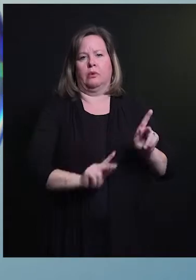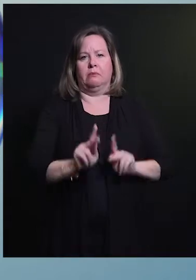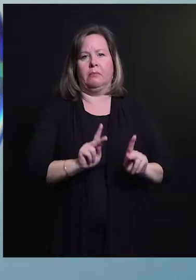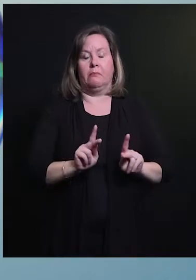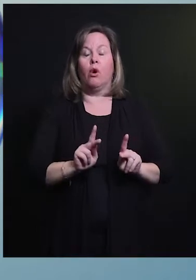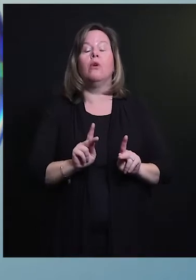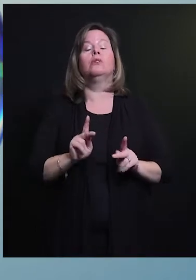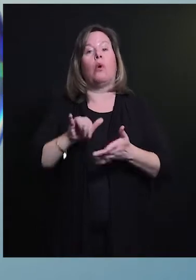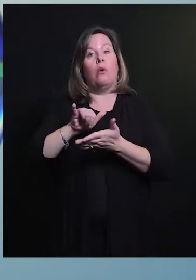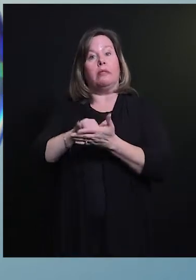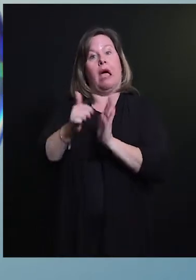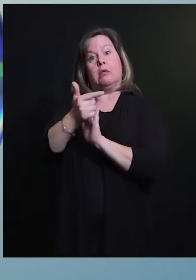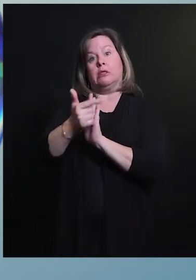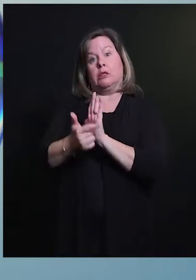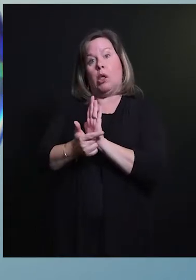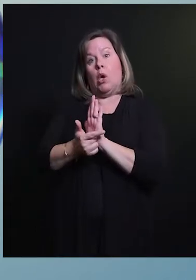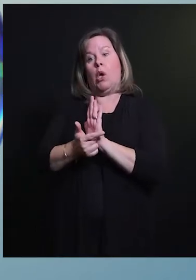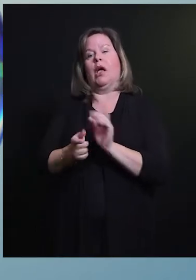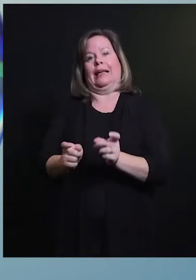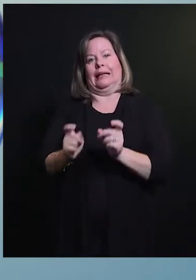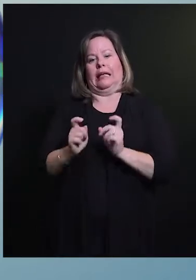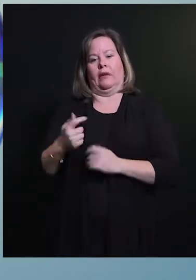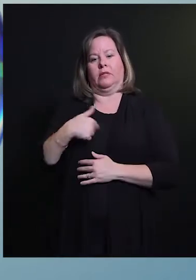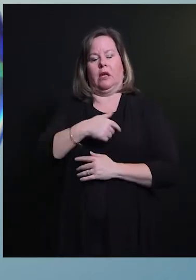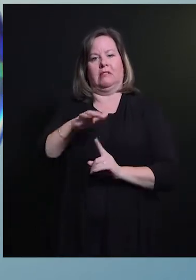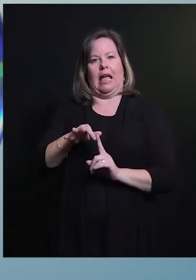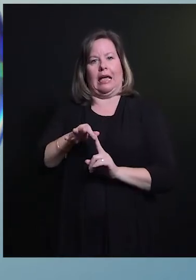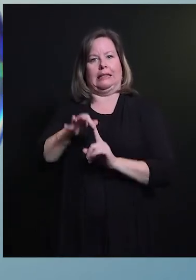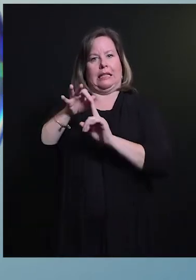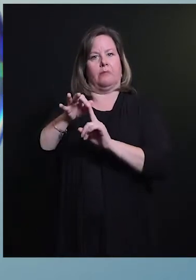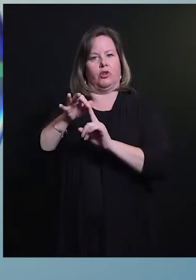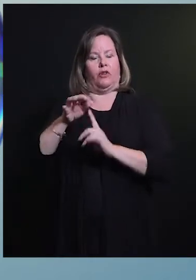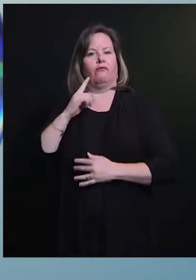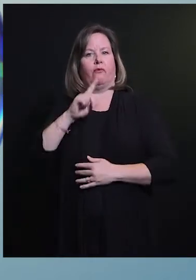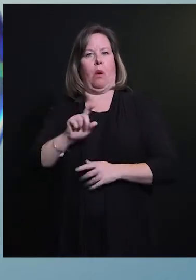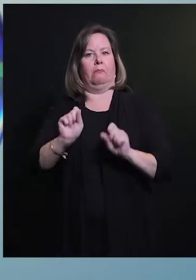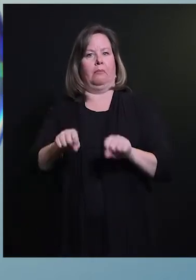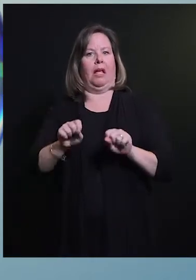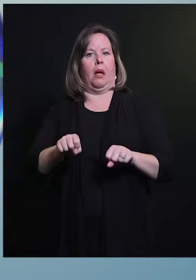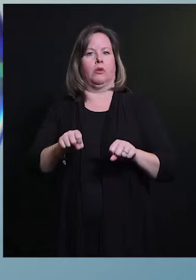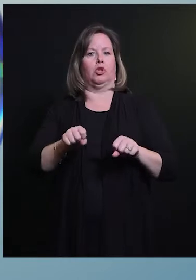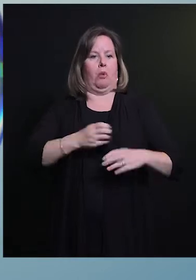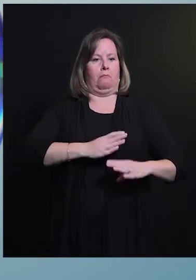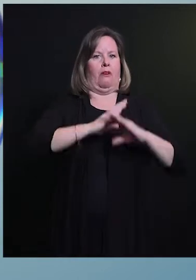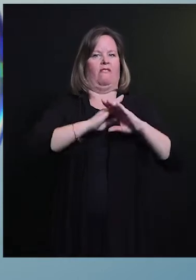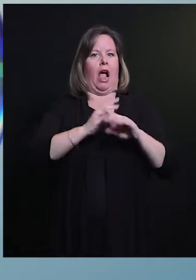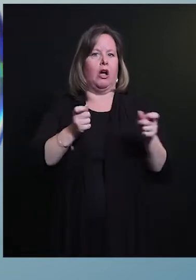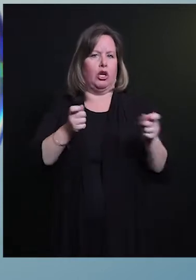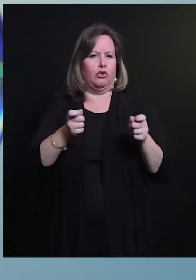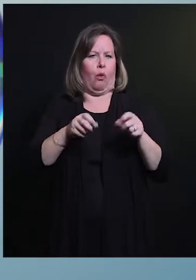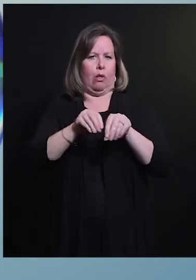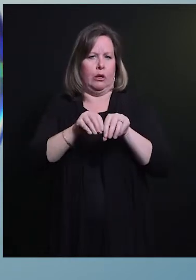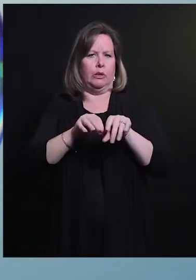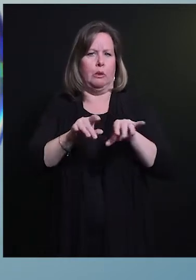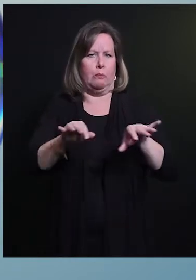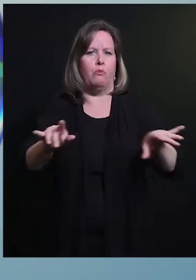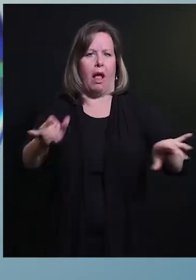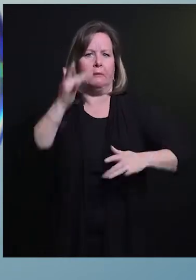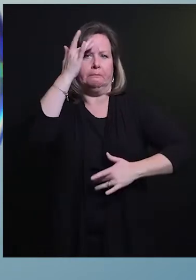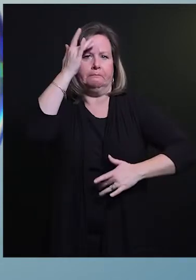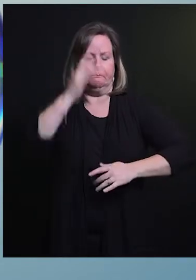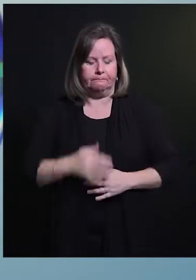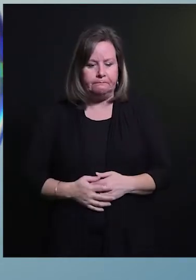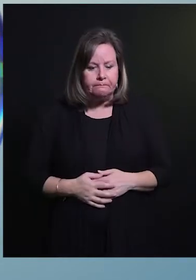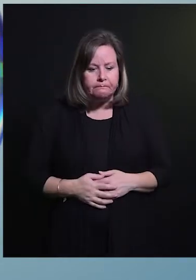it gives us an exemption in public health to be able to utilize this information for preventing and controlling the spread of